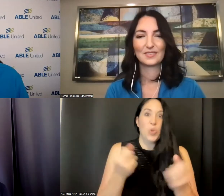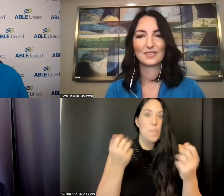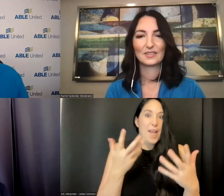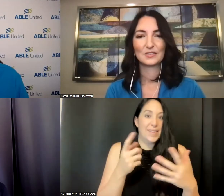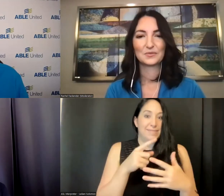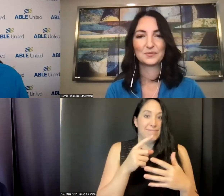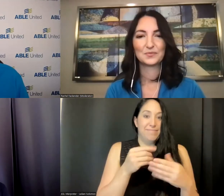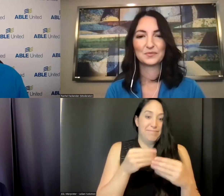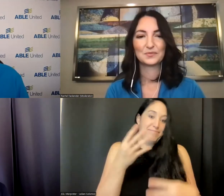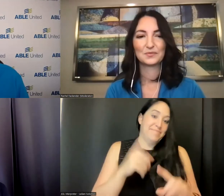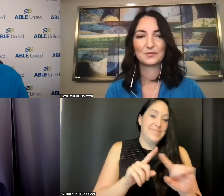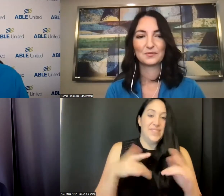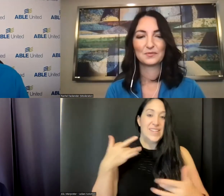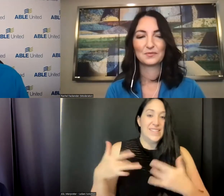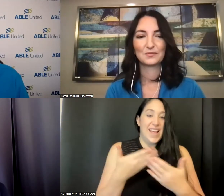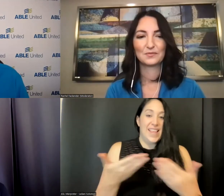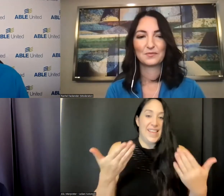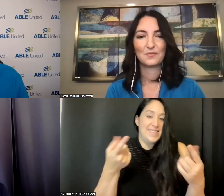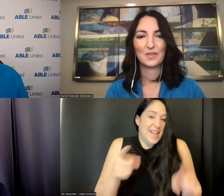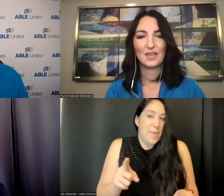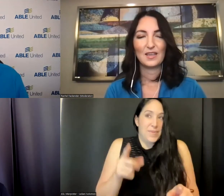forward to the future.